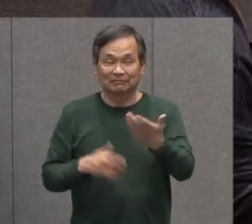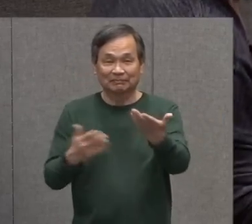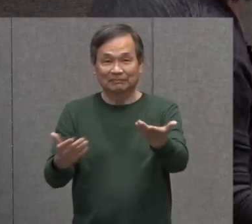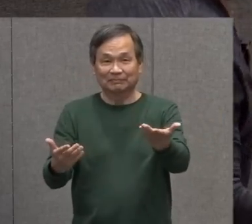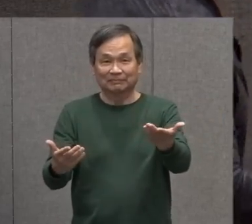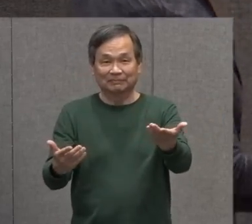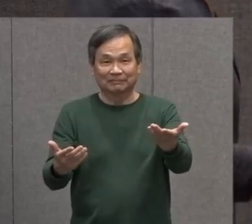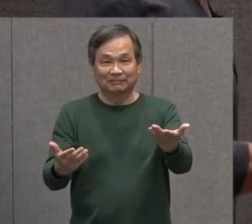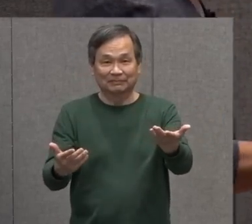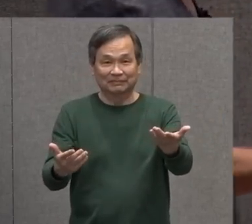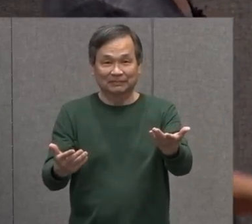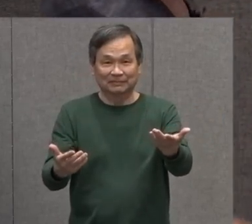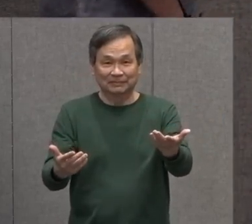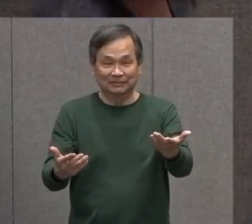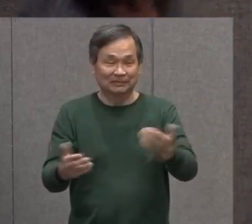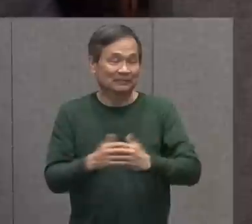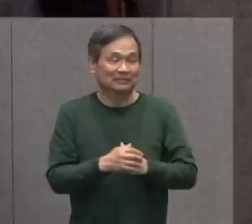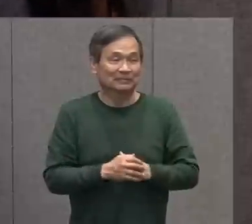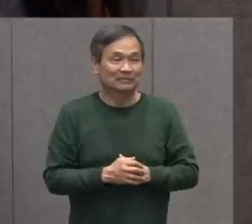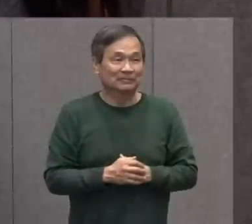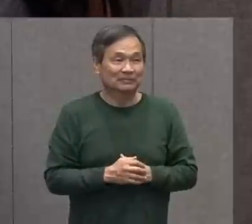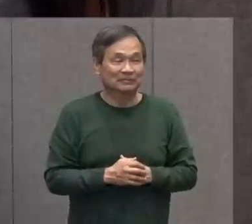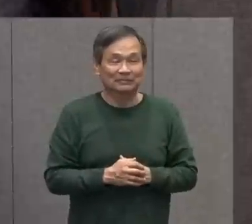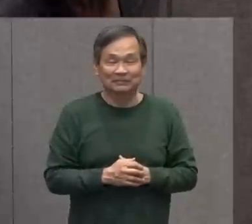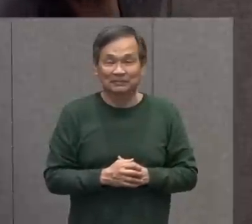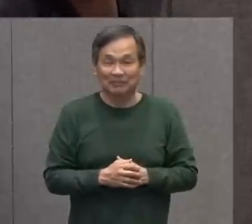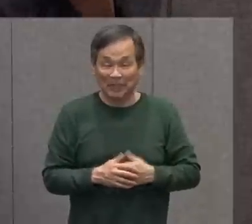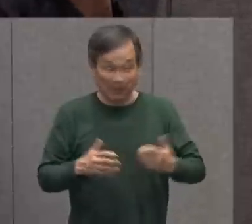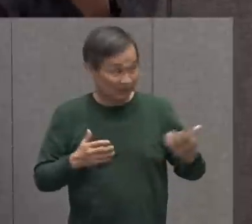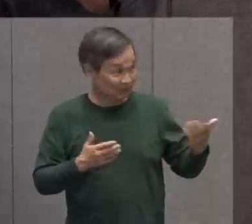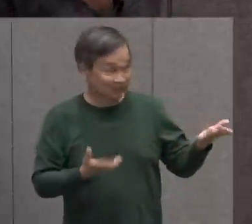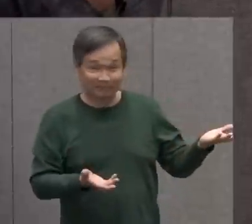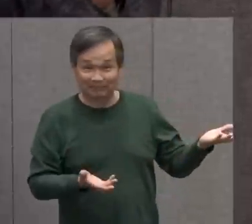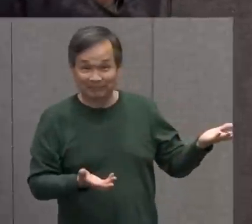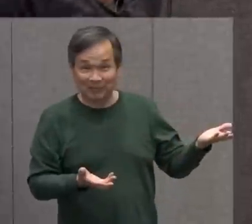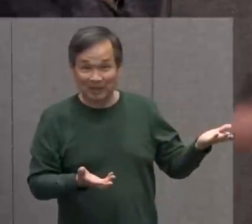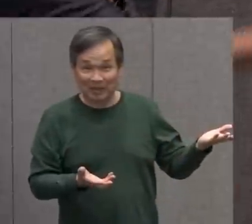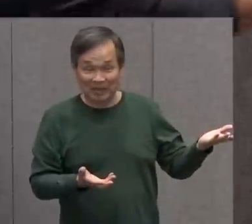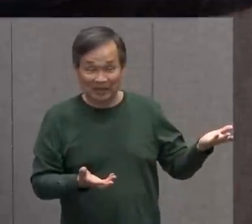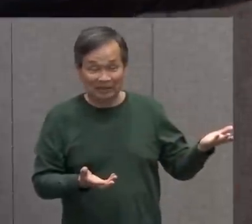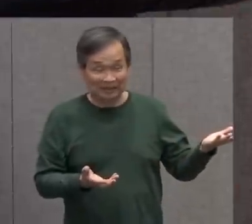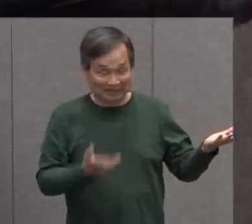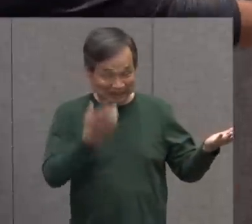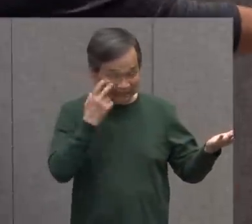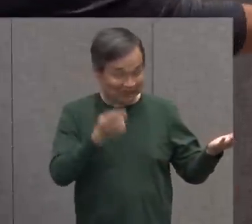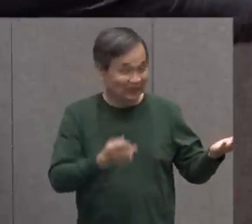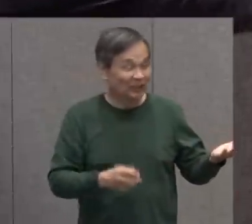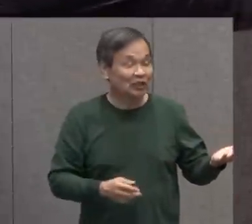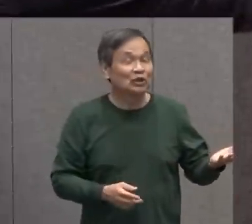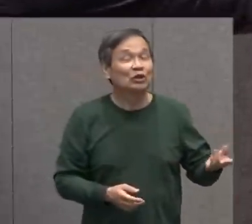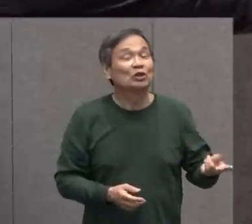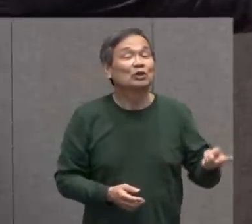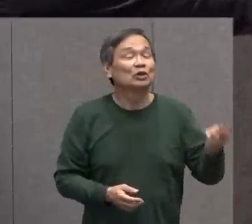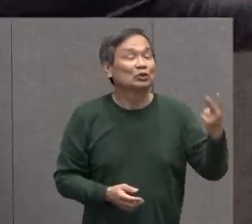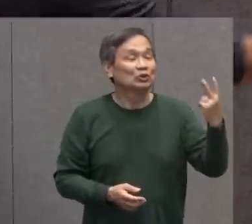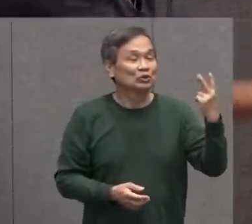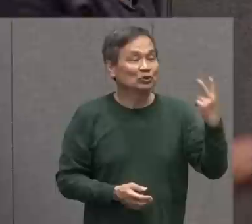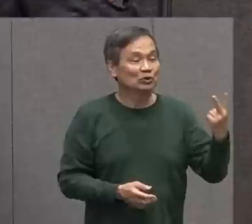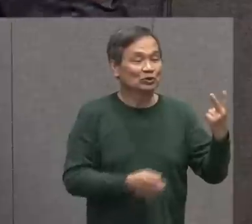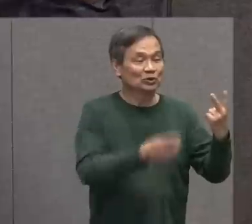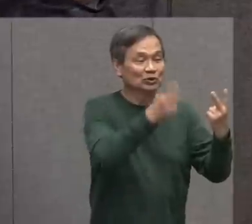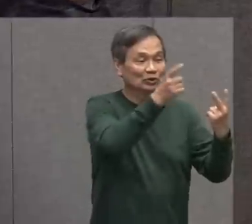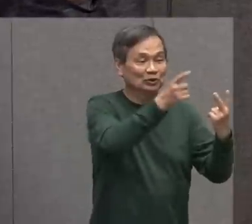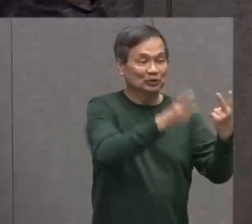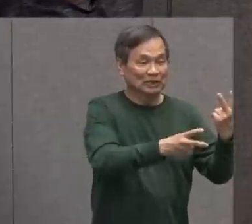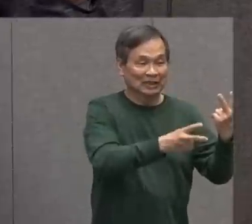Oh, a little extra sticky here. So did we add on our 2 1/2